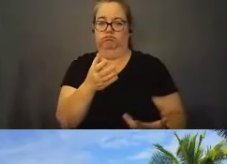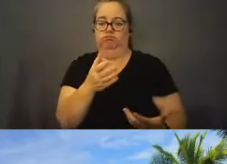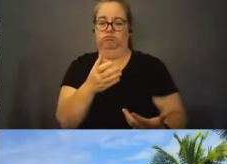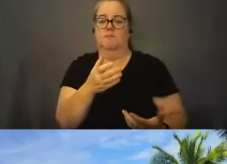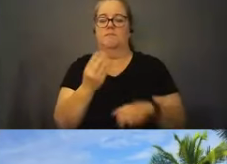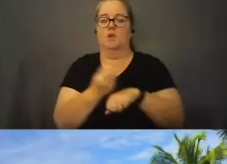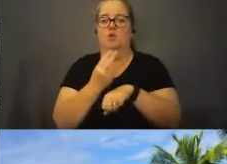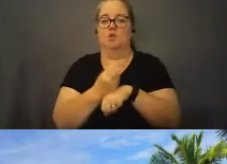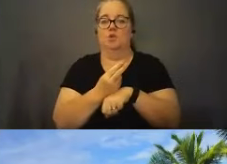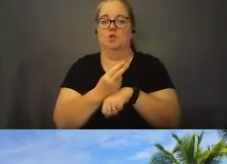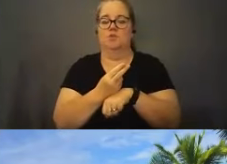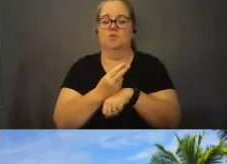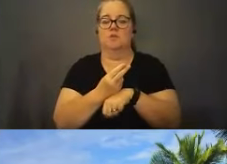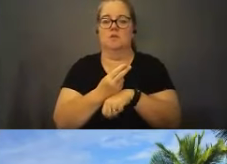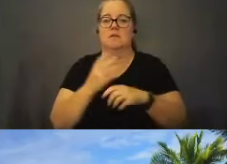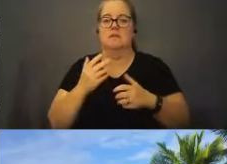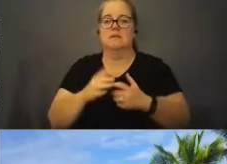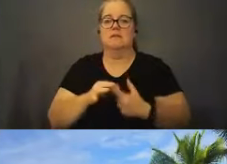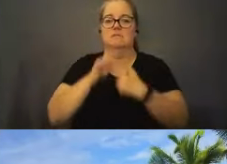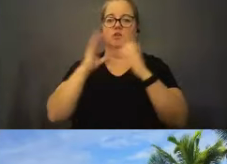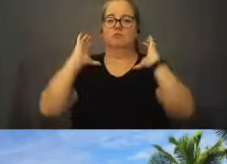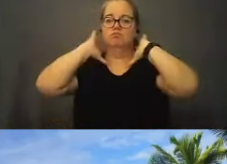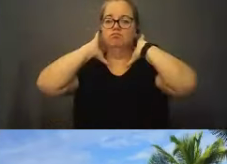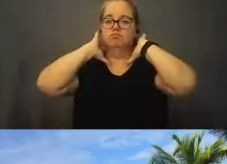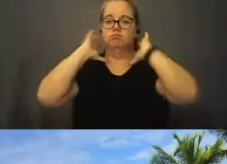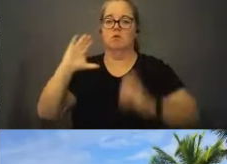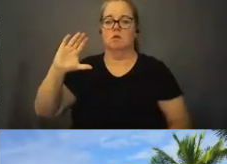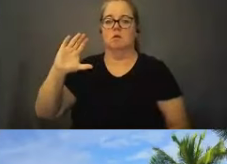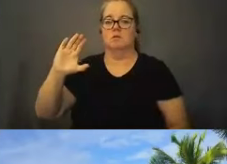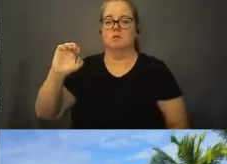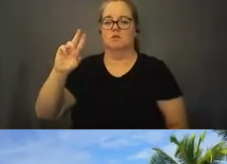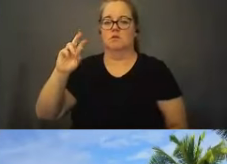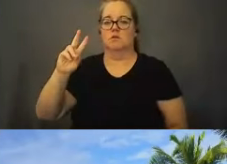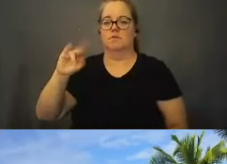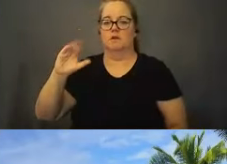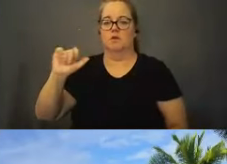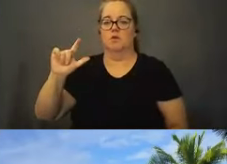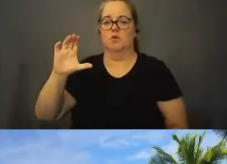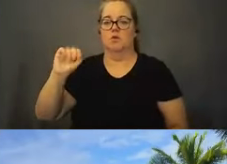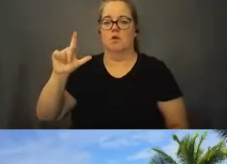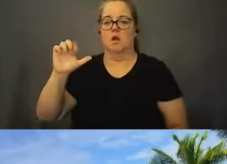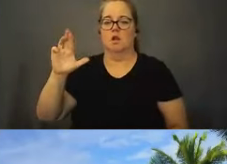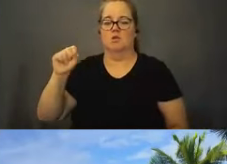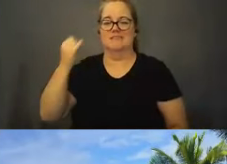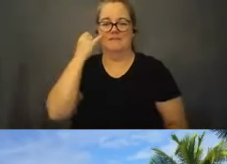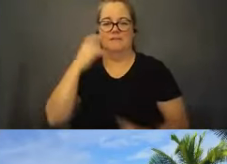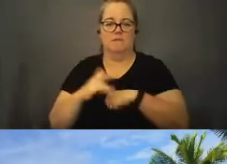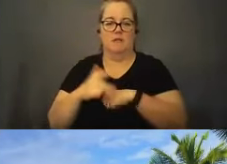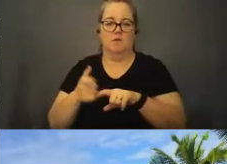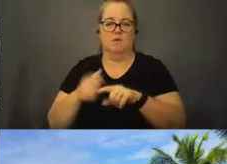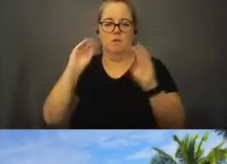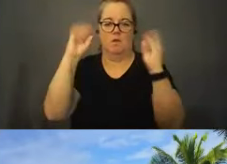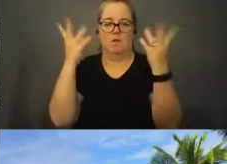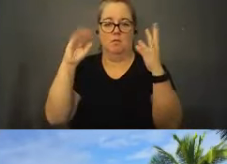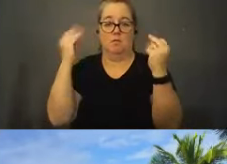those cervical collars if we have it from the ambulance. So that means if you come across someone